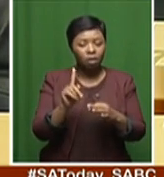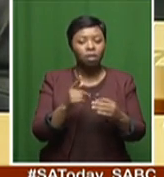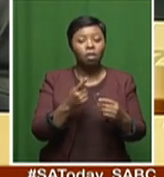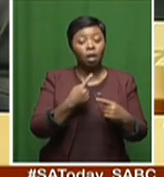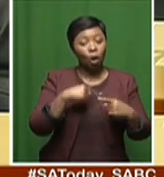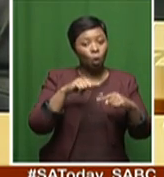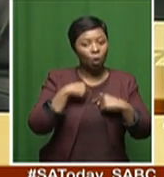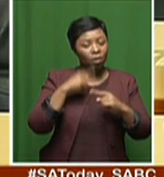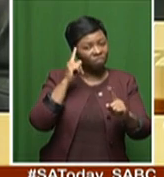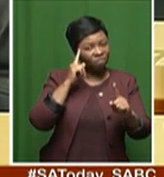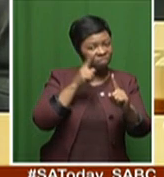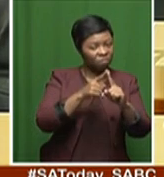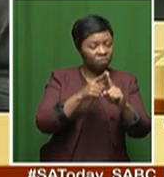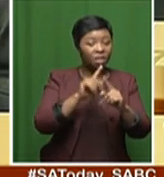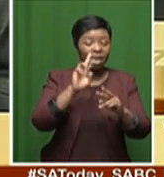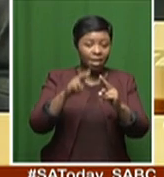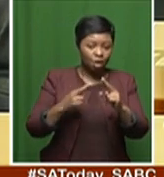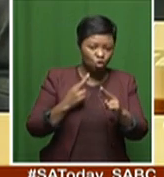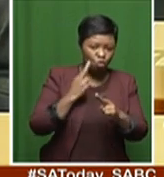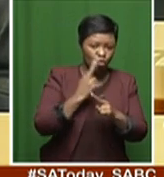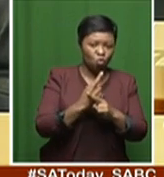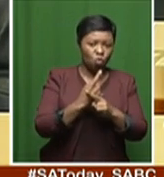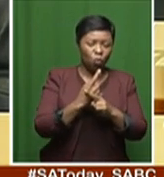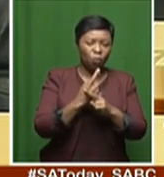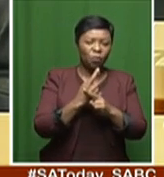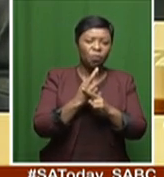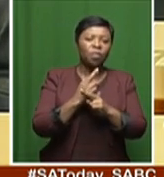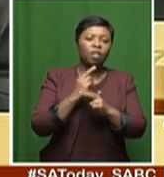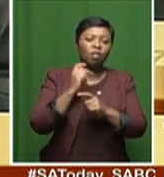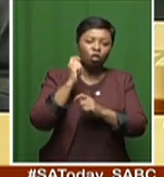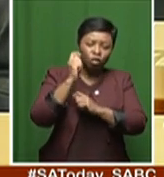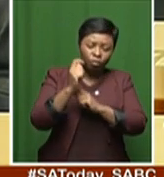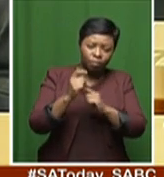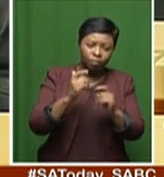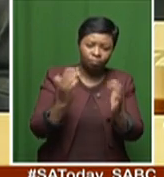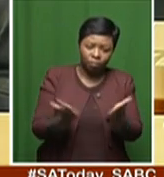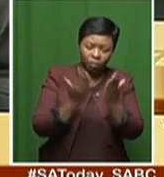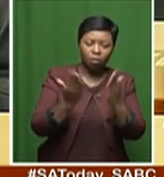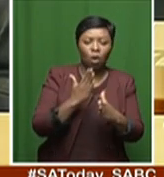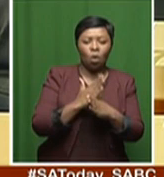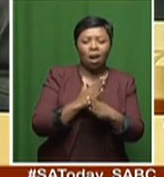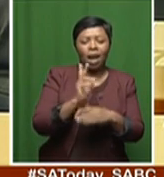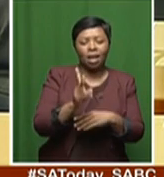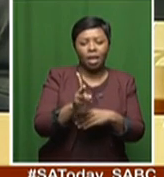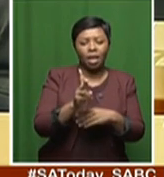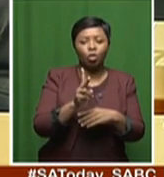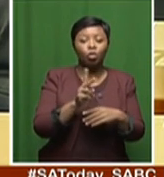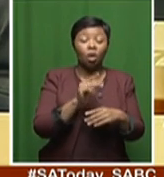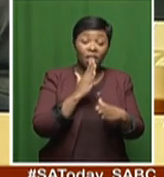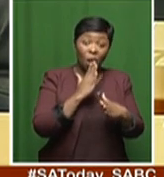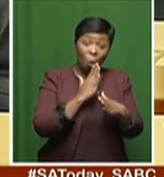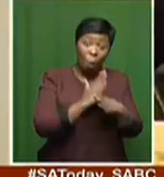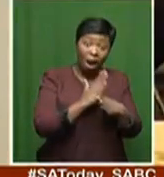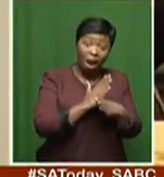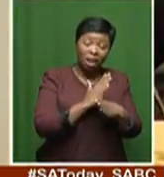renewal, regeneration, and I believe that the work of this Commission, as much as its purpose is